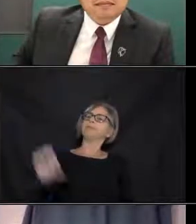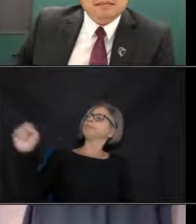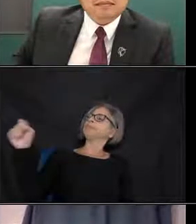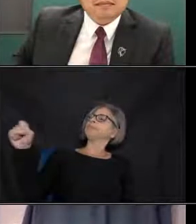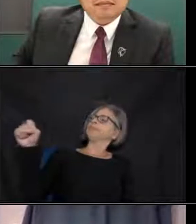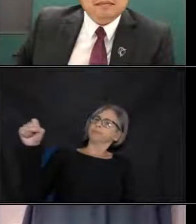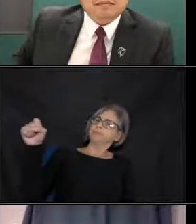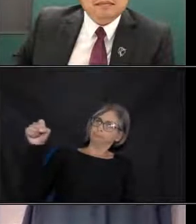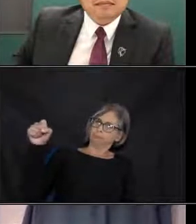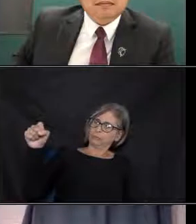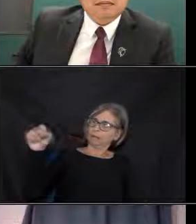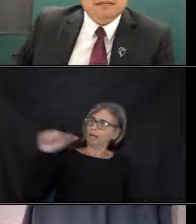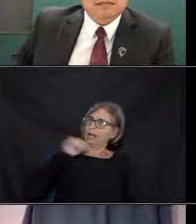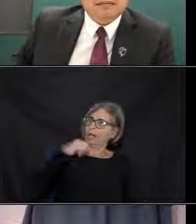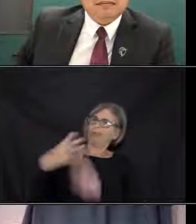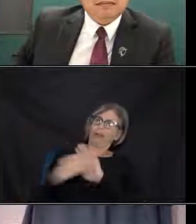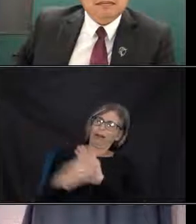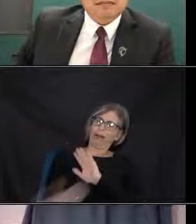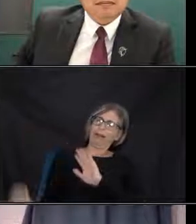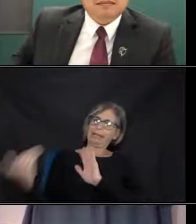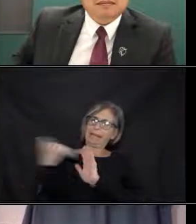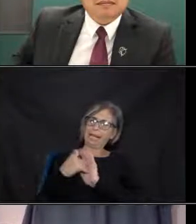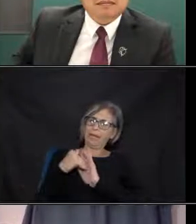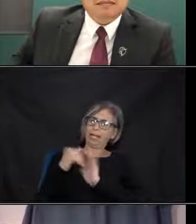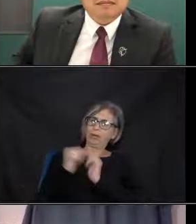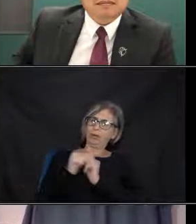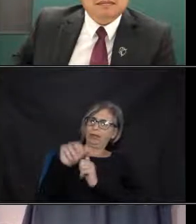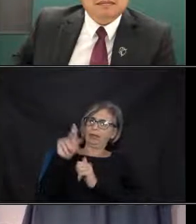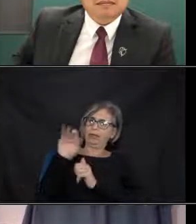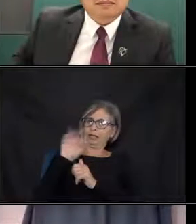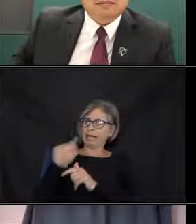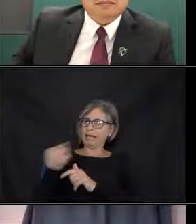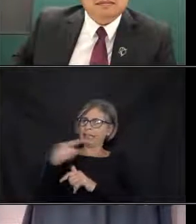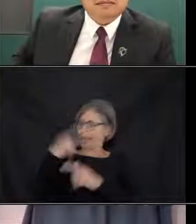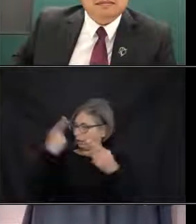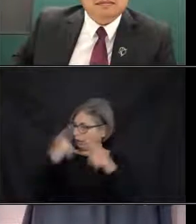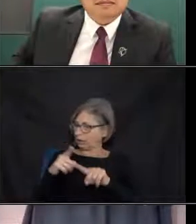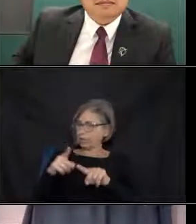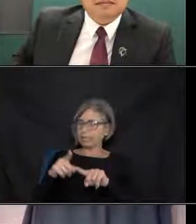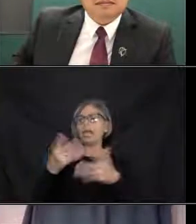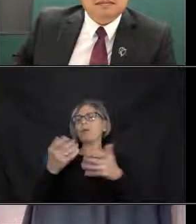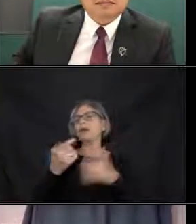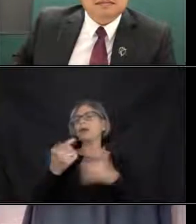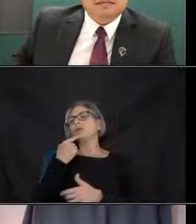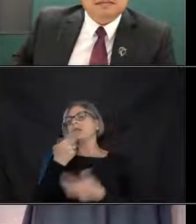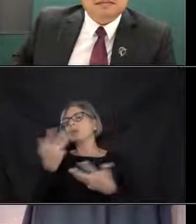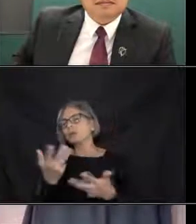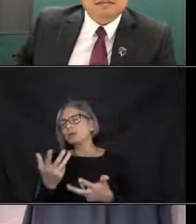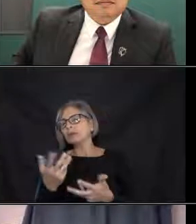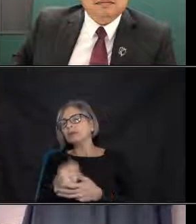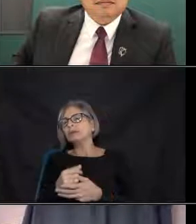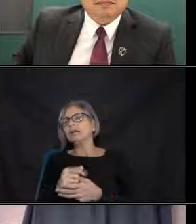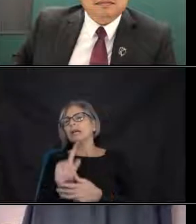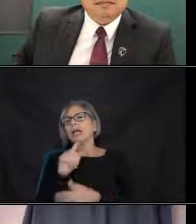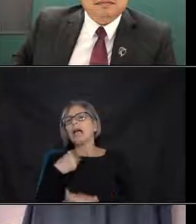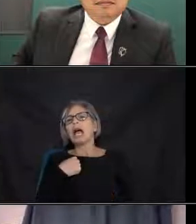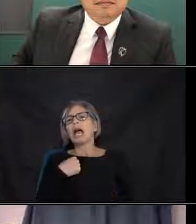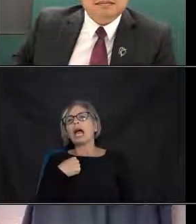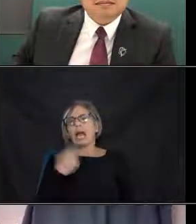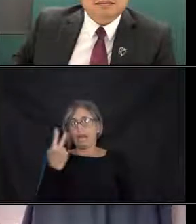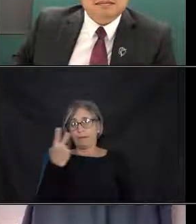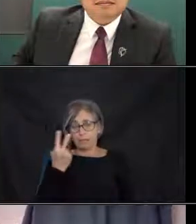Without repeating everything just been said, I agree with you. I'd just like to say that truly I've seen